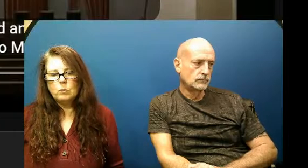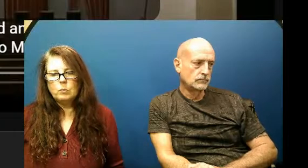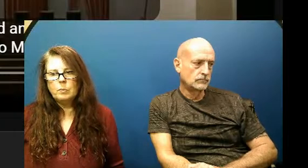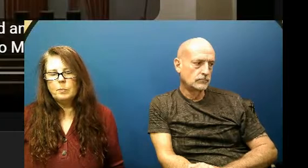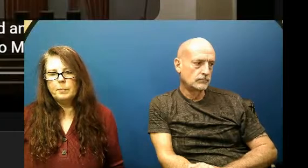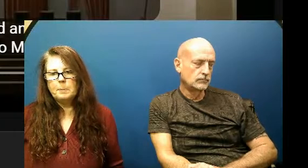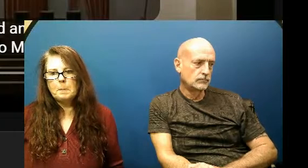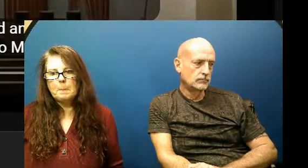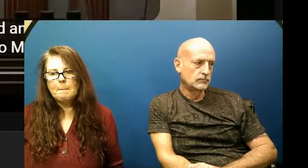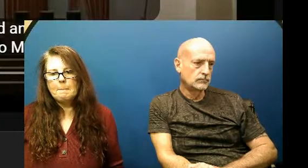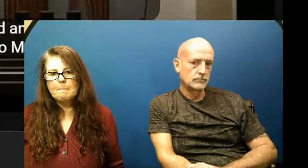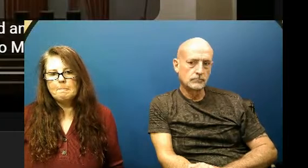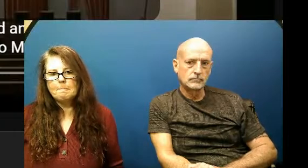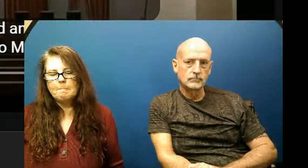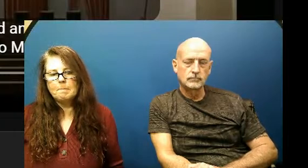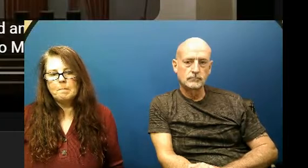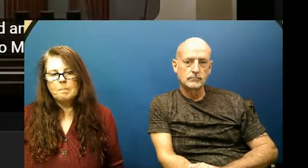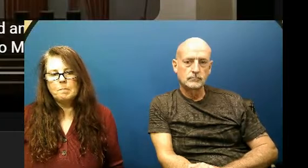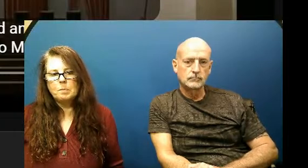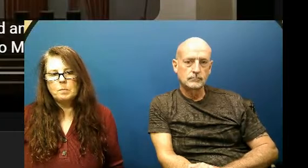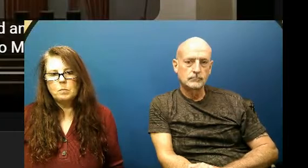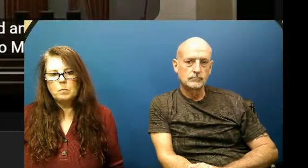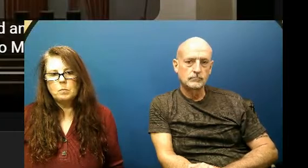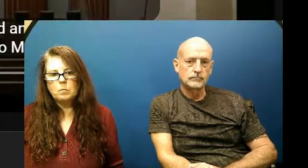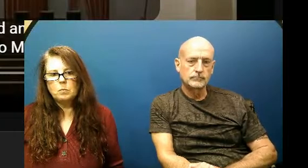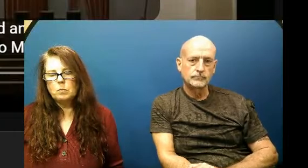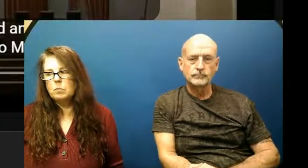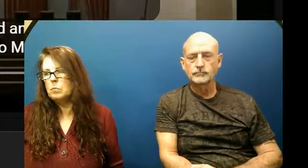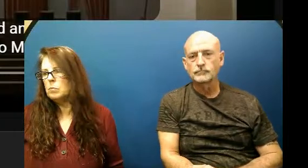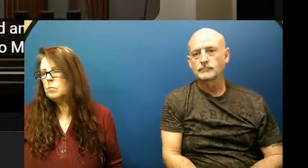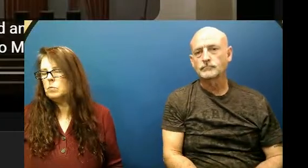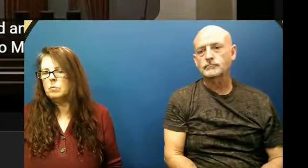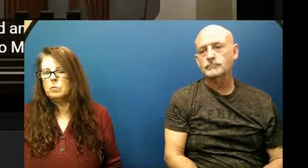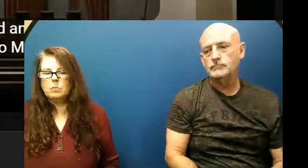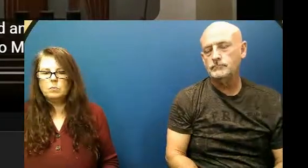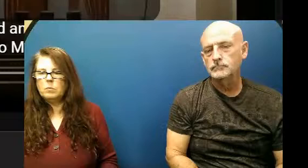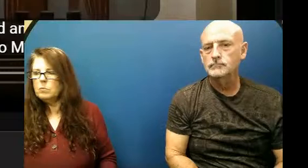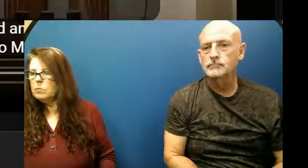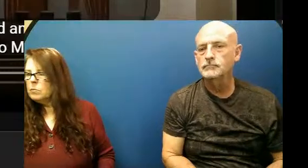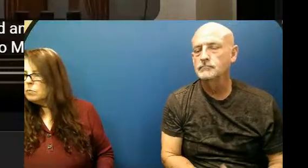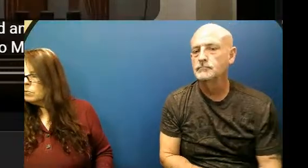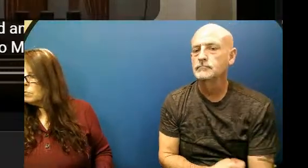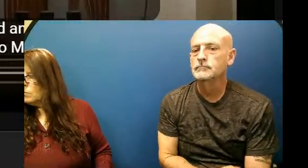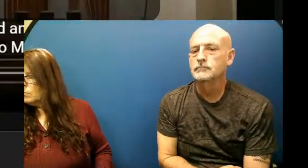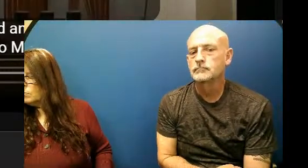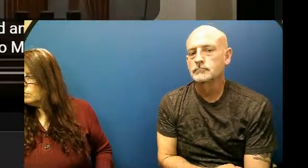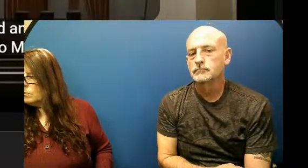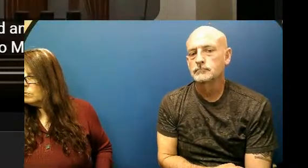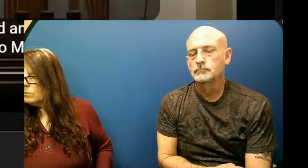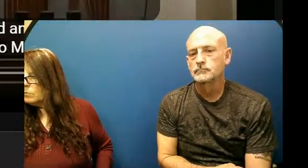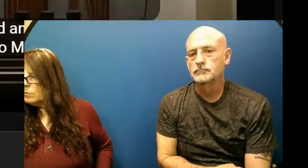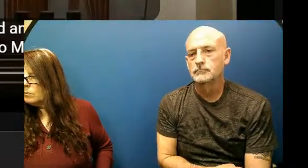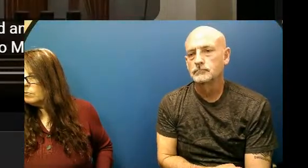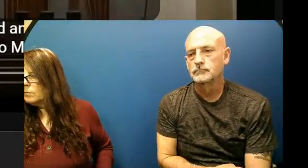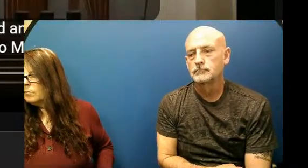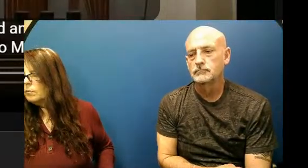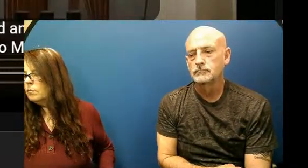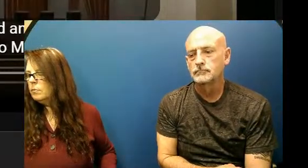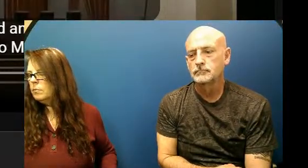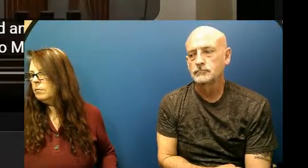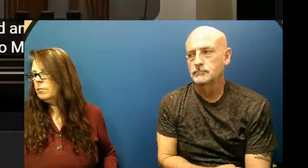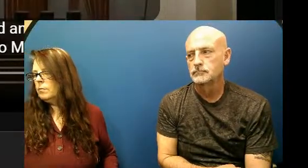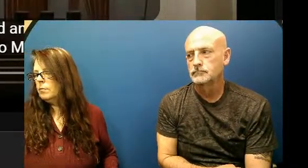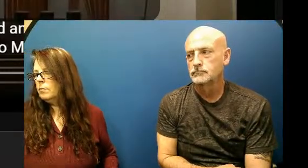what the people are saying, but that's not the concern. The concern is that they are regulating